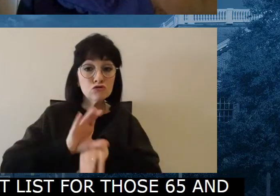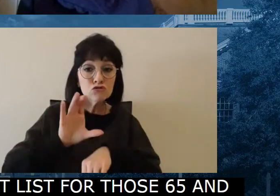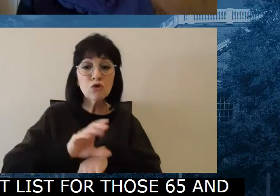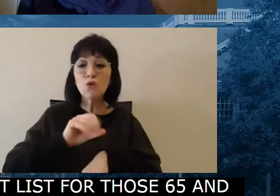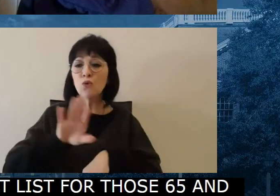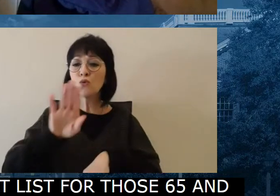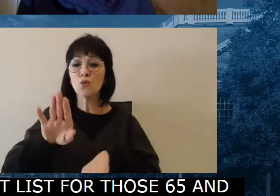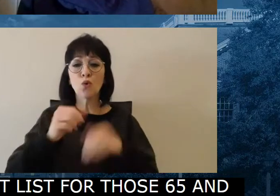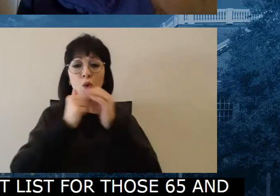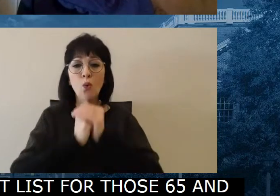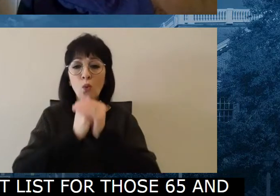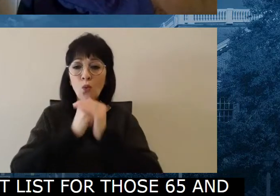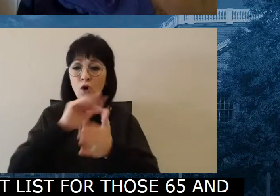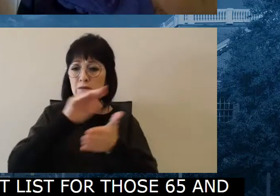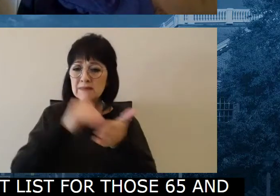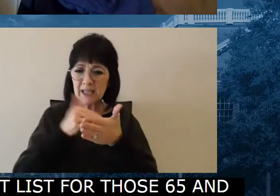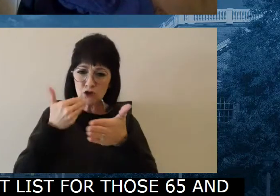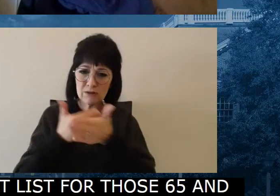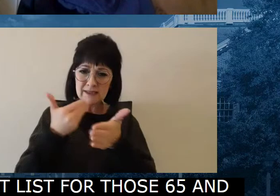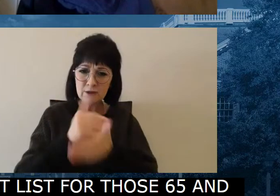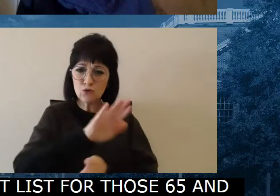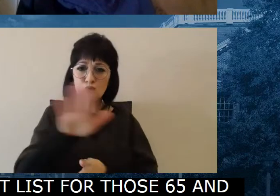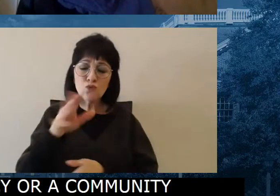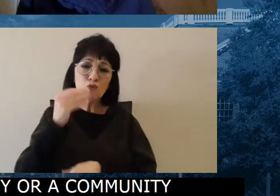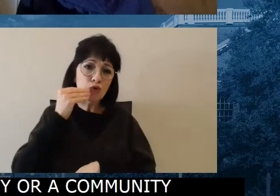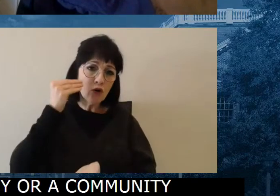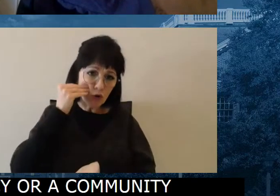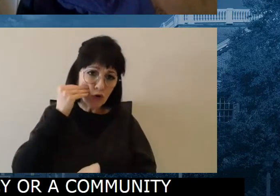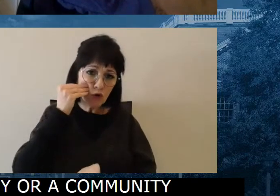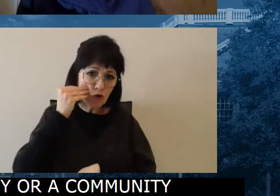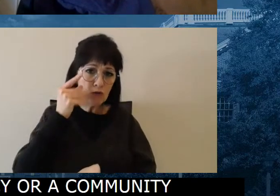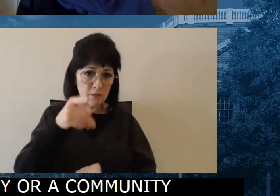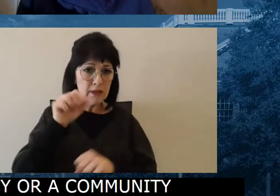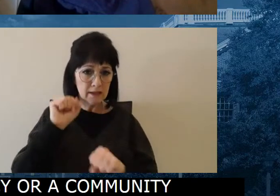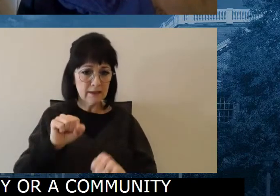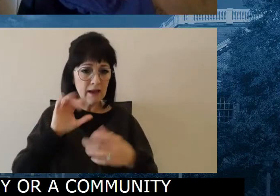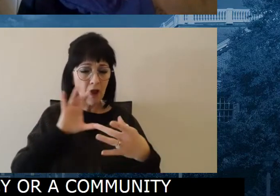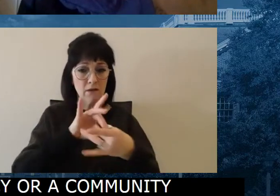center near you. And for those of us who want to